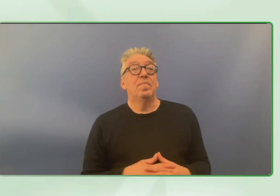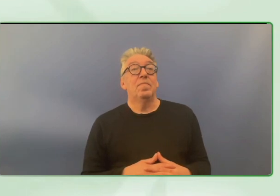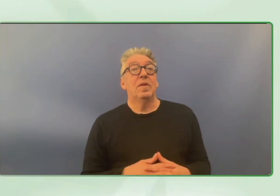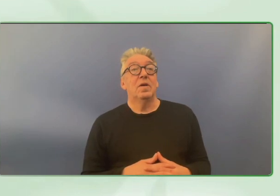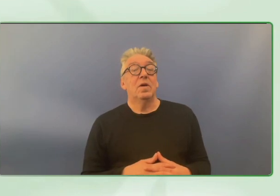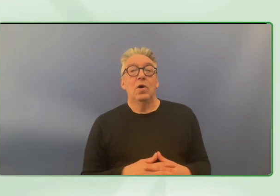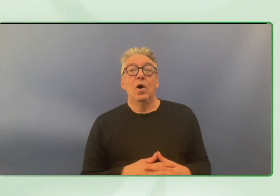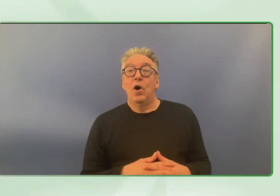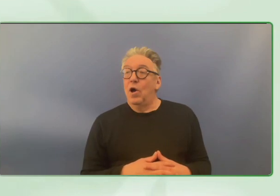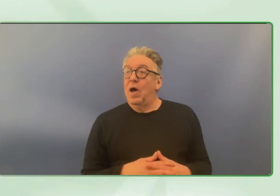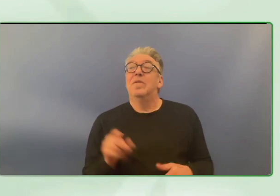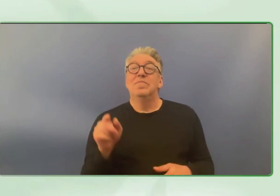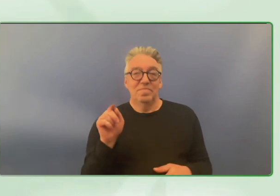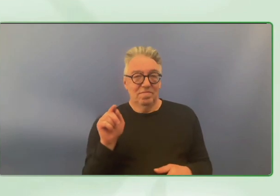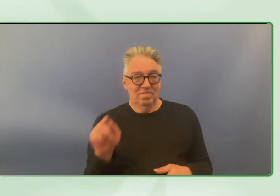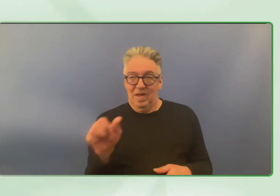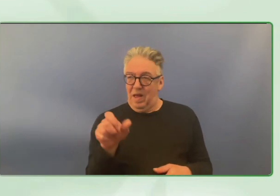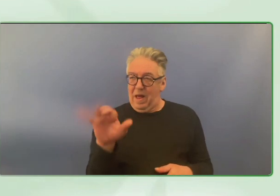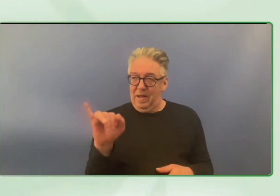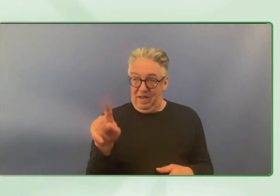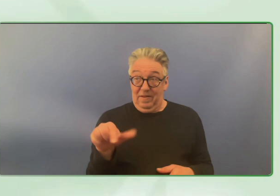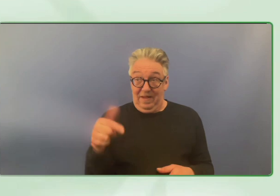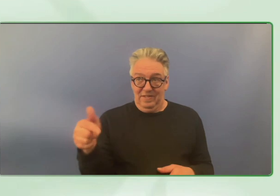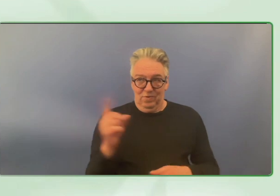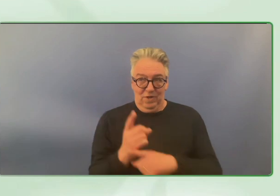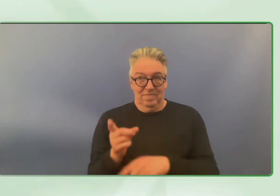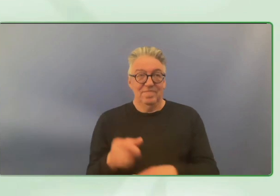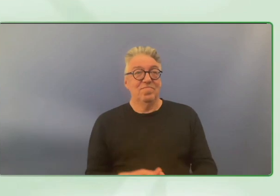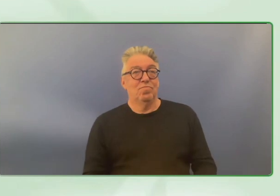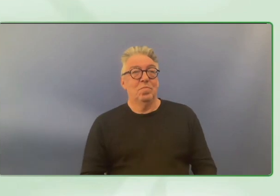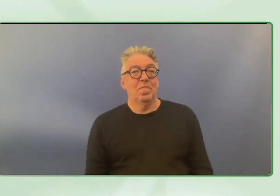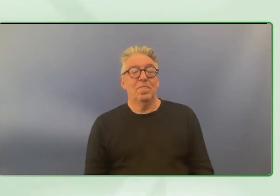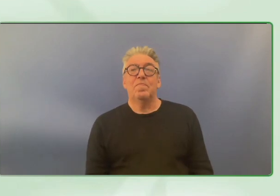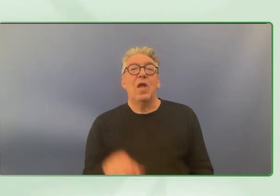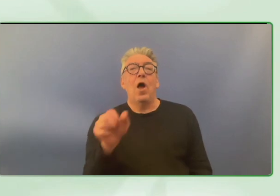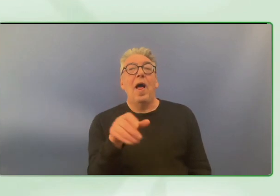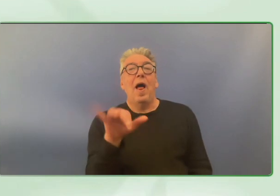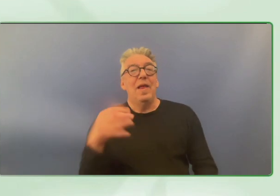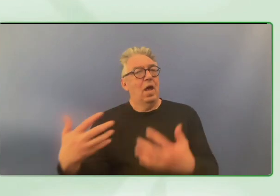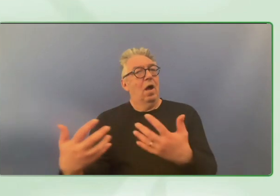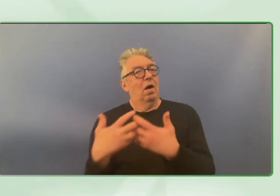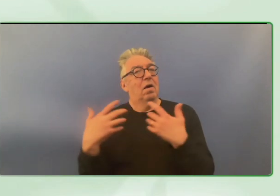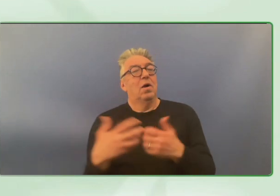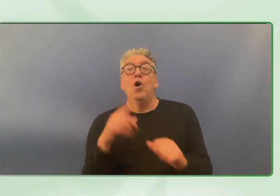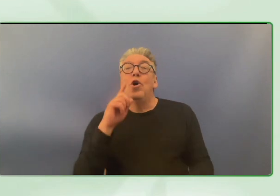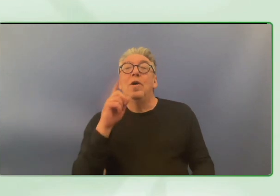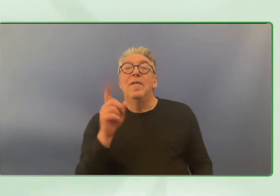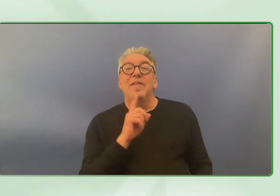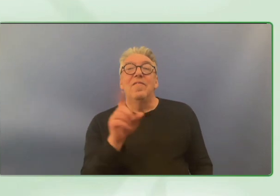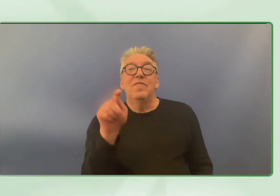Ali, you were next. Is that correct? Okay. Ali told us about DeafTawk,